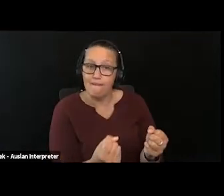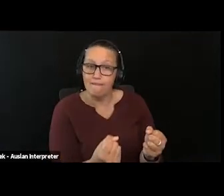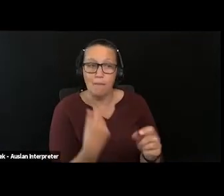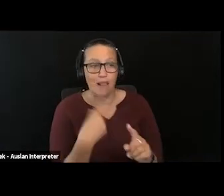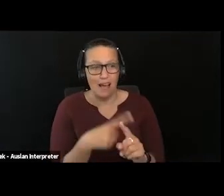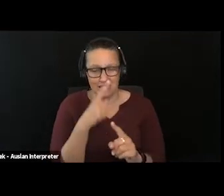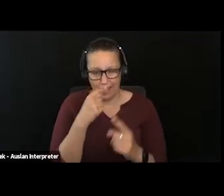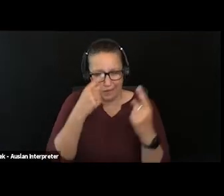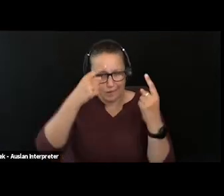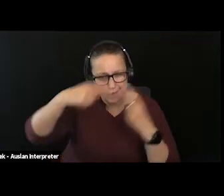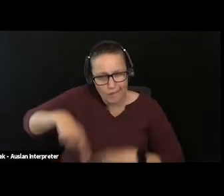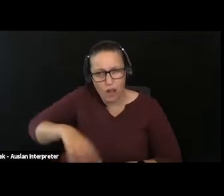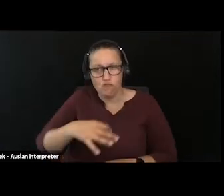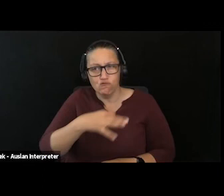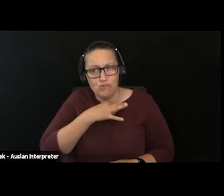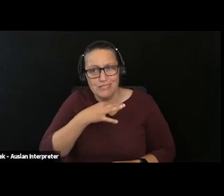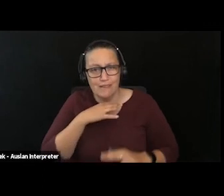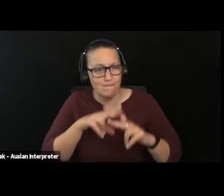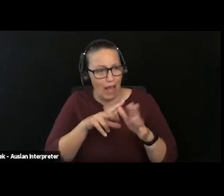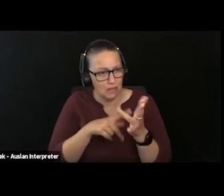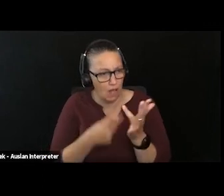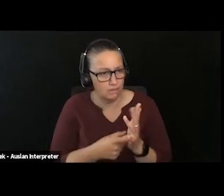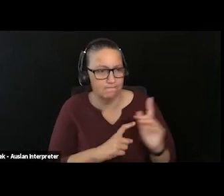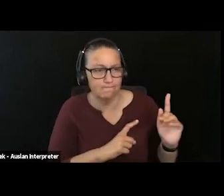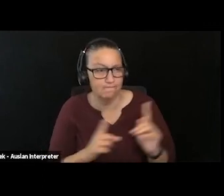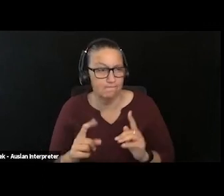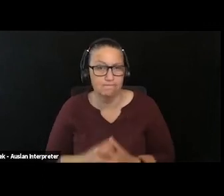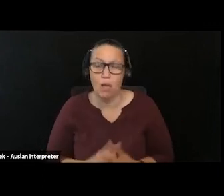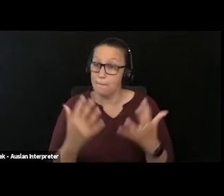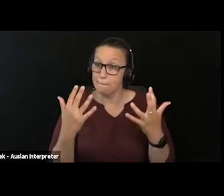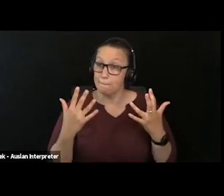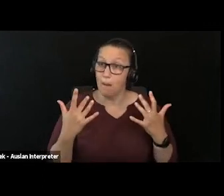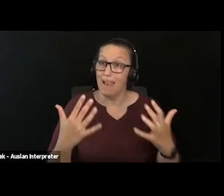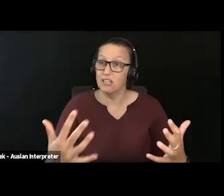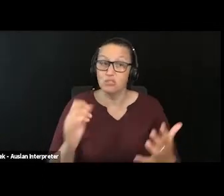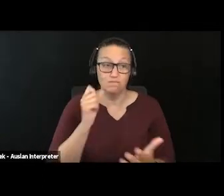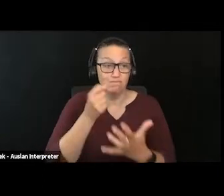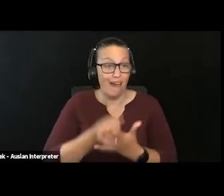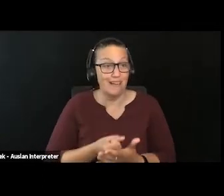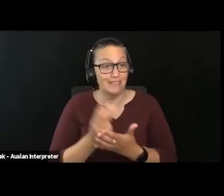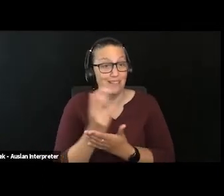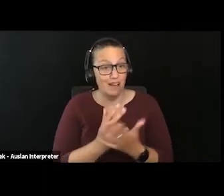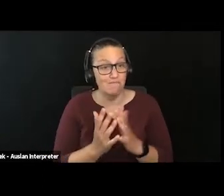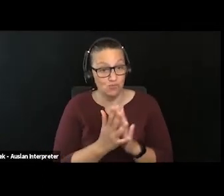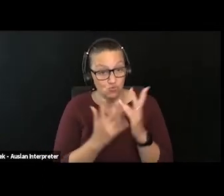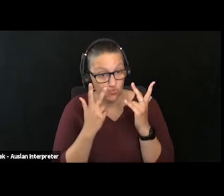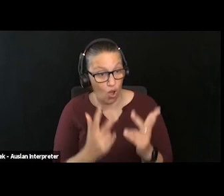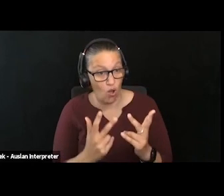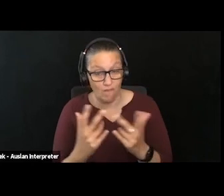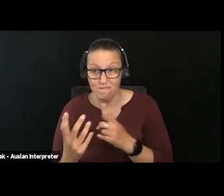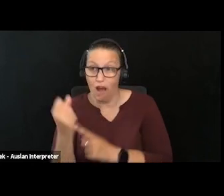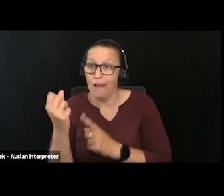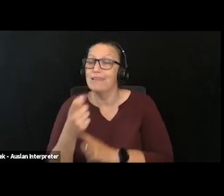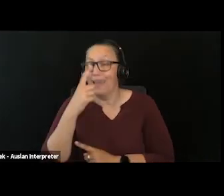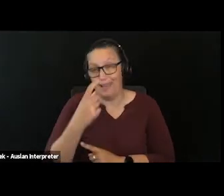The population-based cohort design means that findings are highly generalisable, and we do expect that over time,